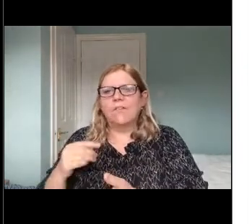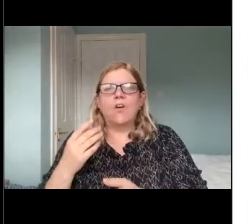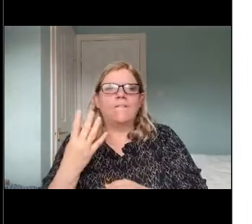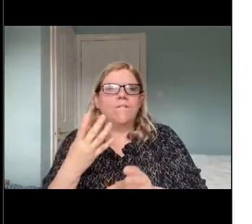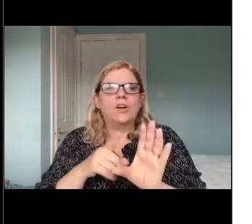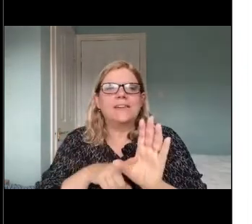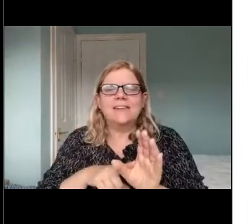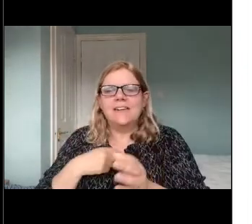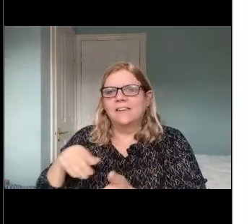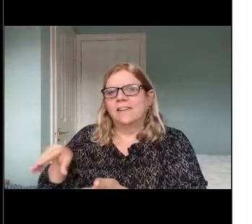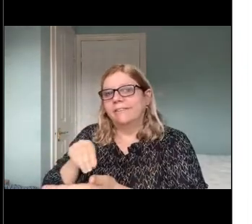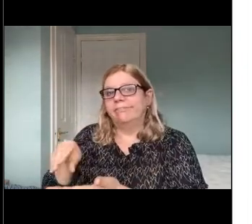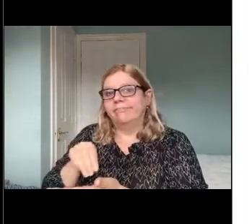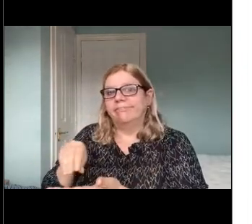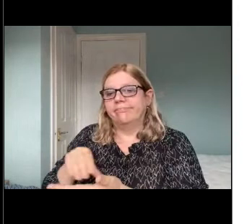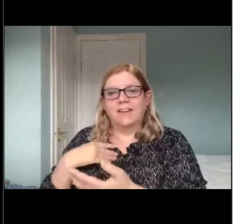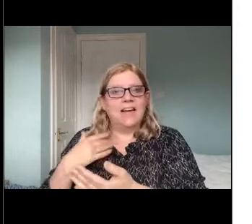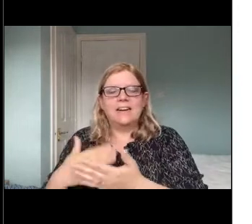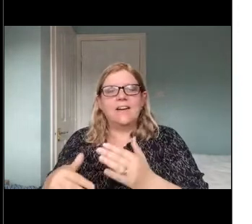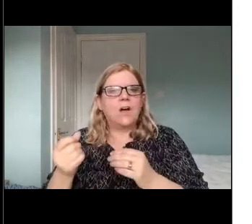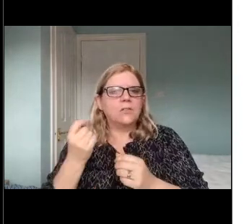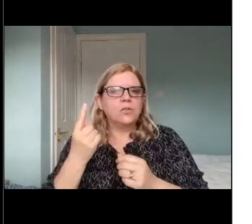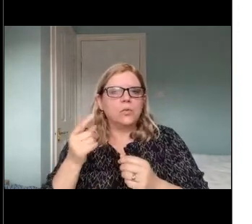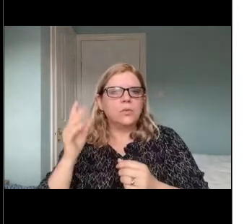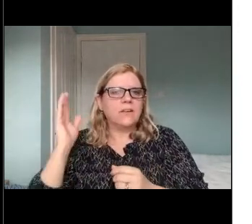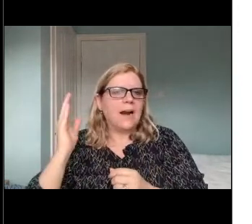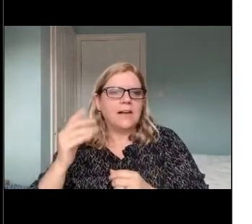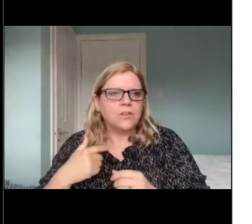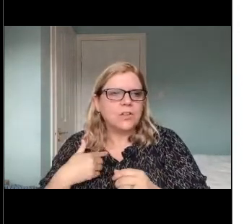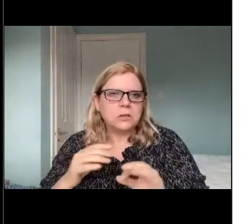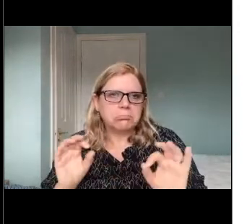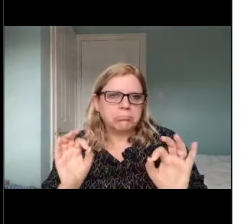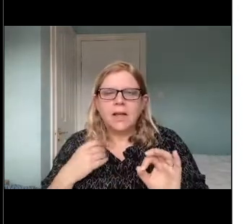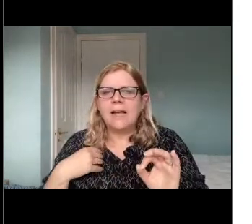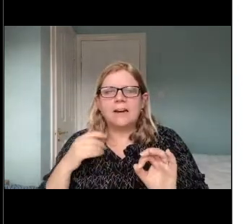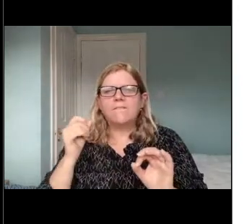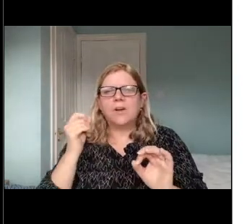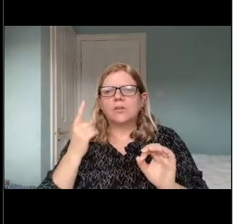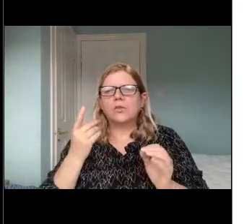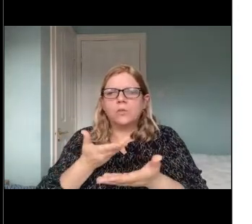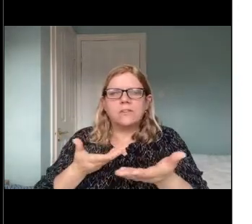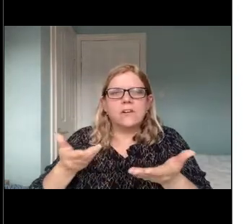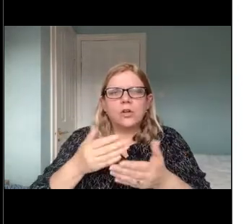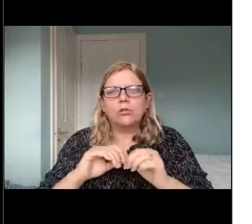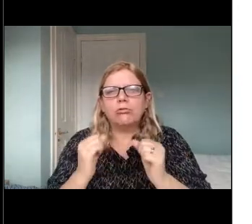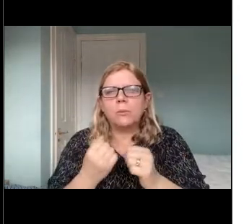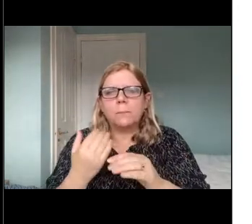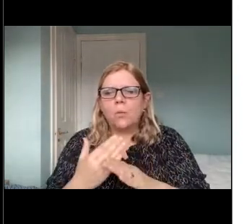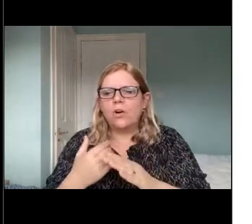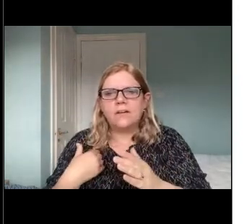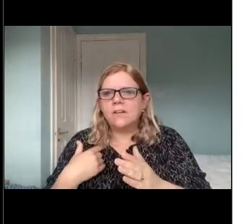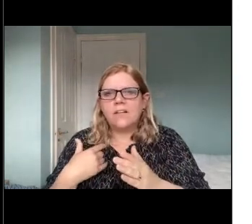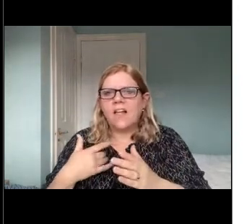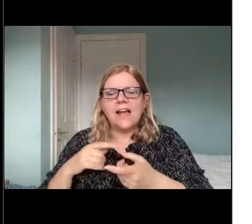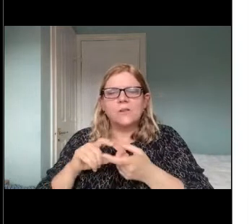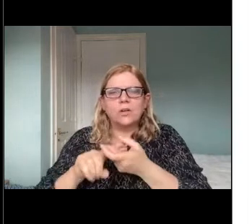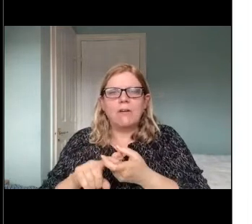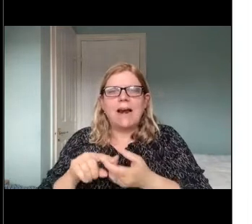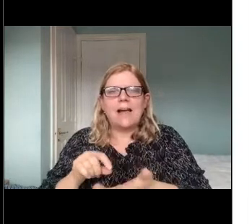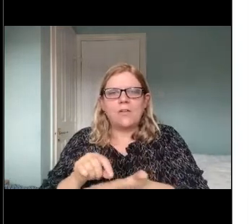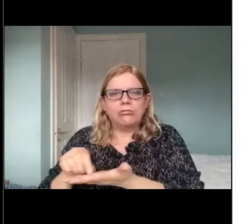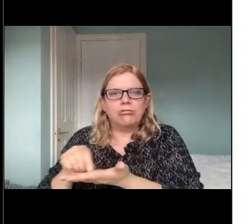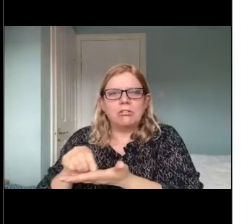copy throughout the lectures. So for 4 years, they provided my support. I couldn't understand the lecturers at all. So they